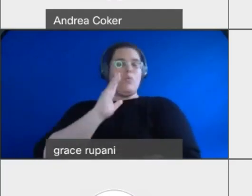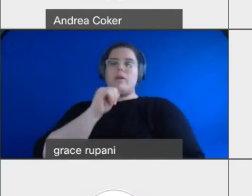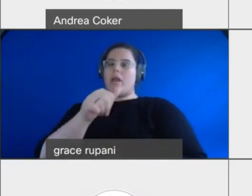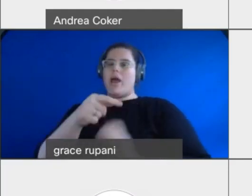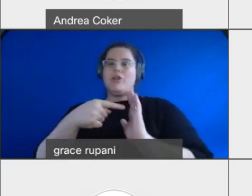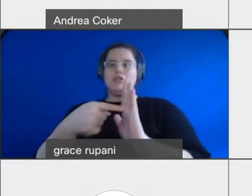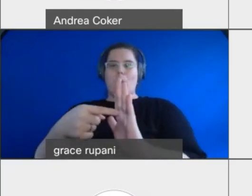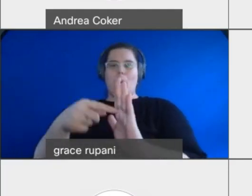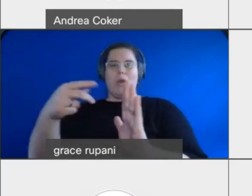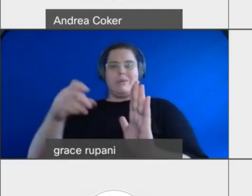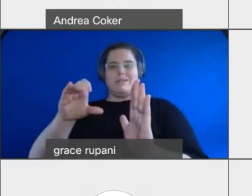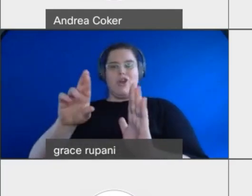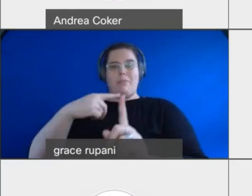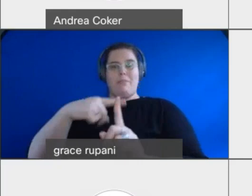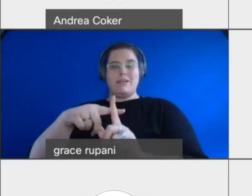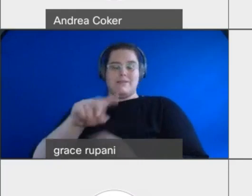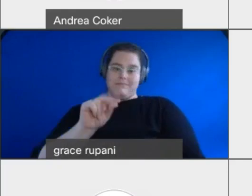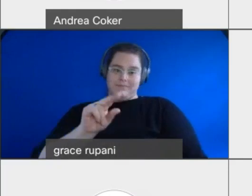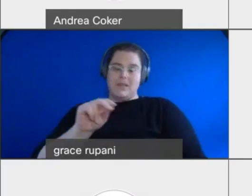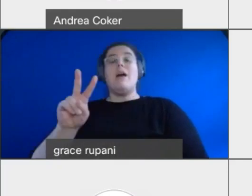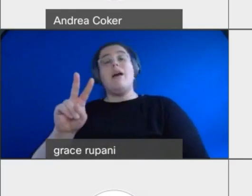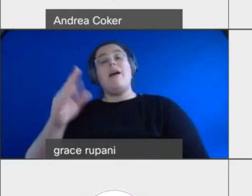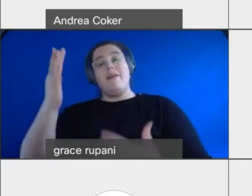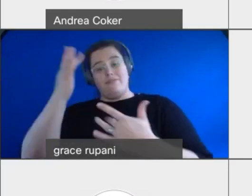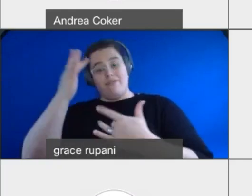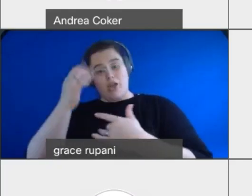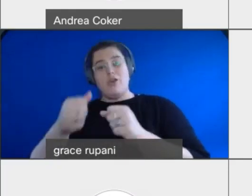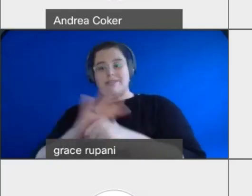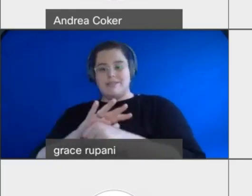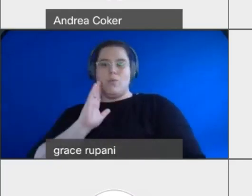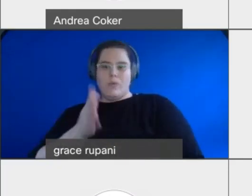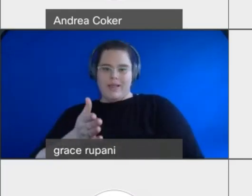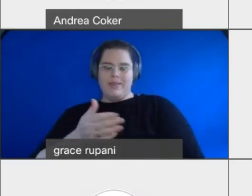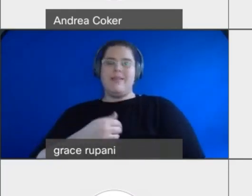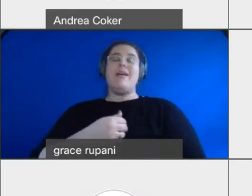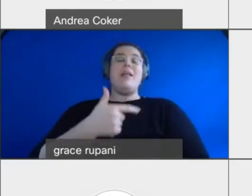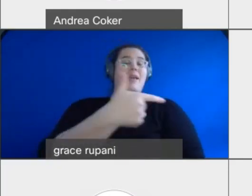for COVID. The virus will. The vaccine is not the virus.